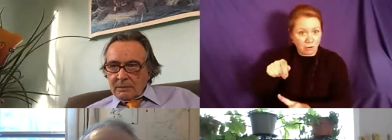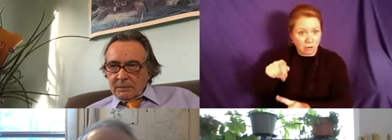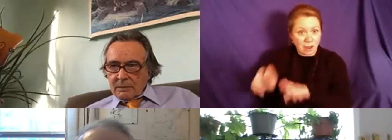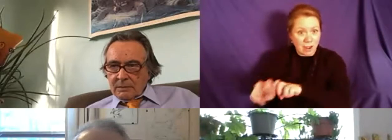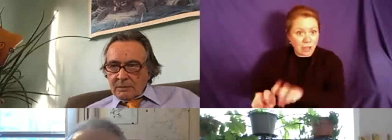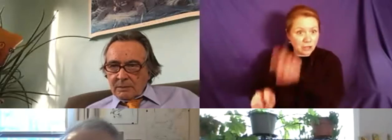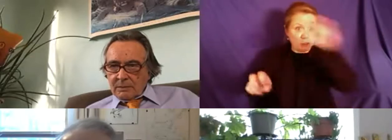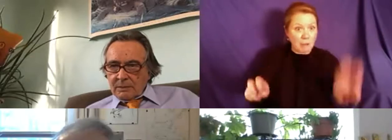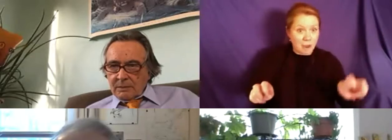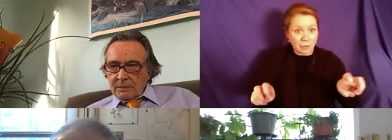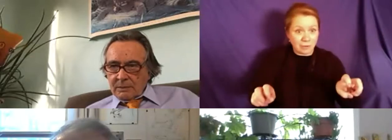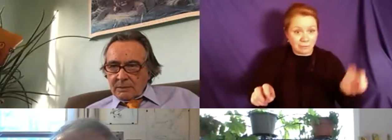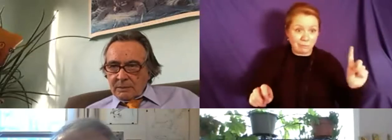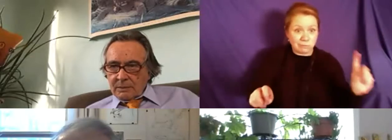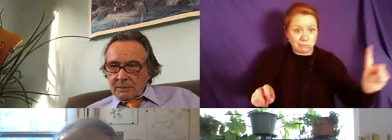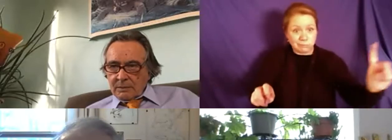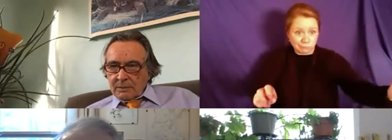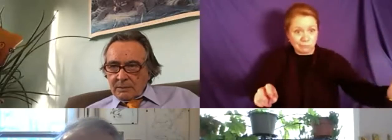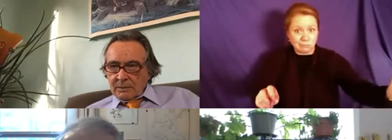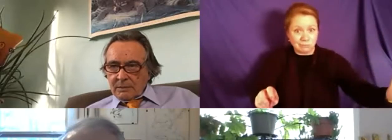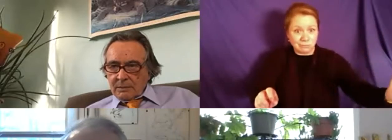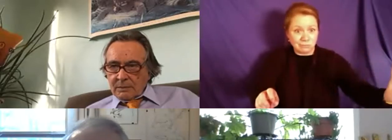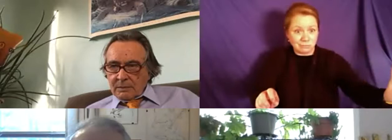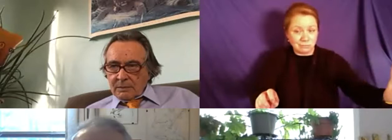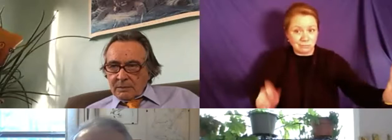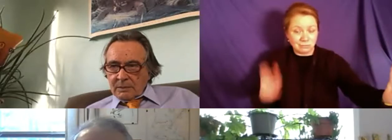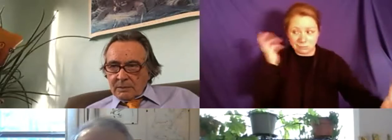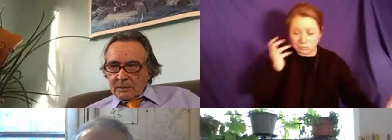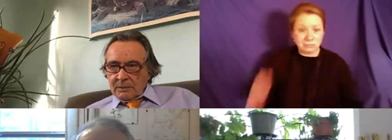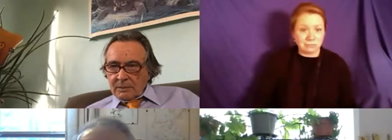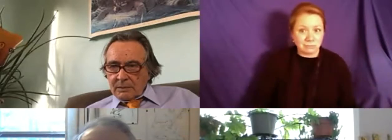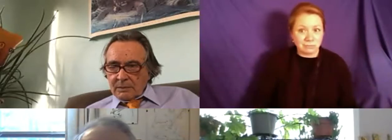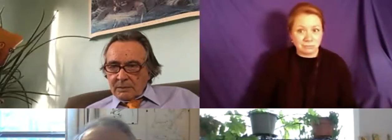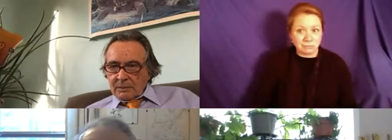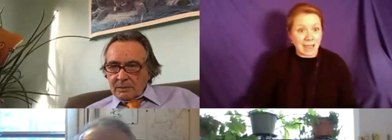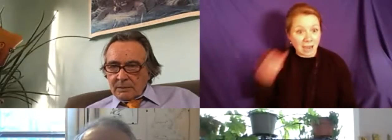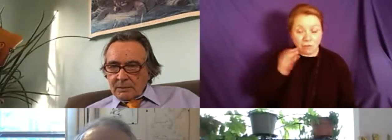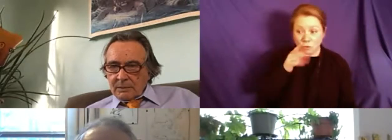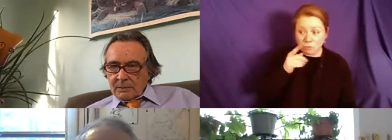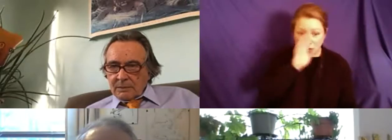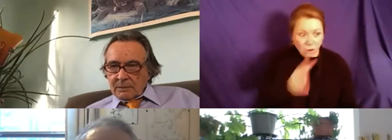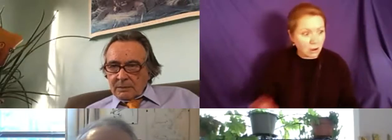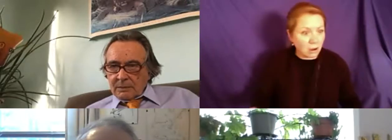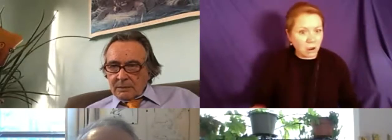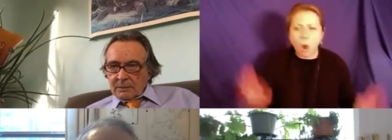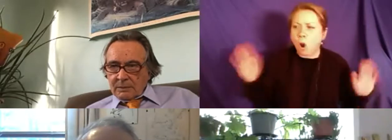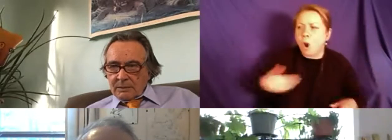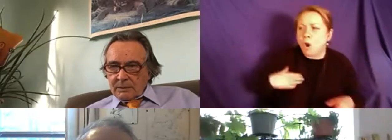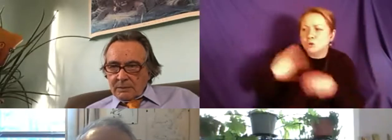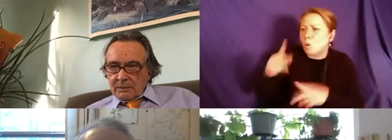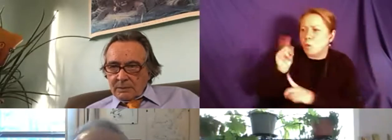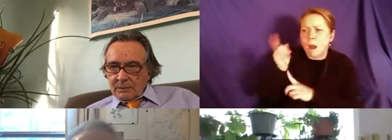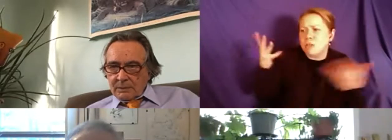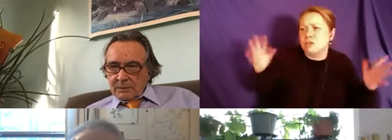car and go inside and you call them on it. Oh, I was only there for a minute. You